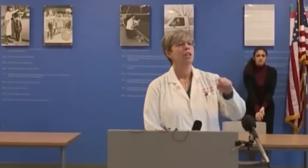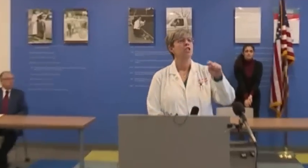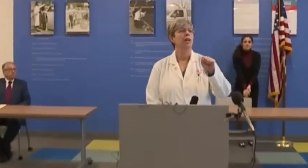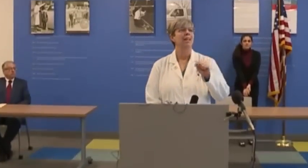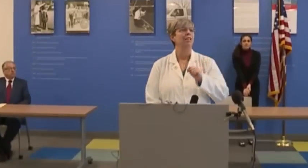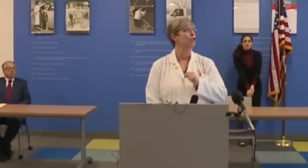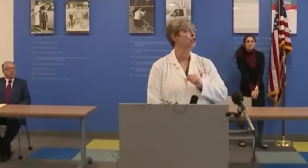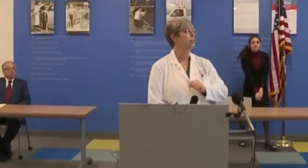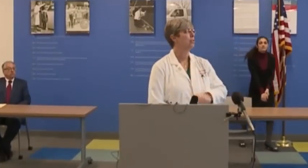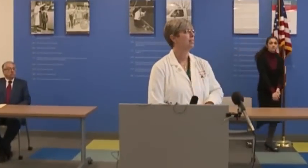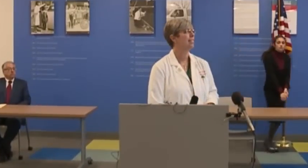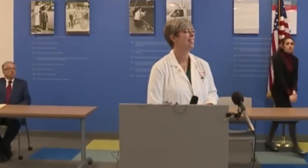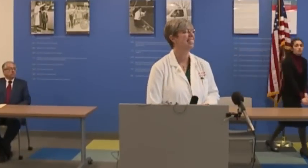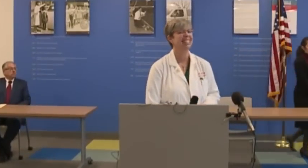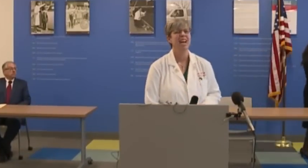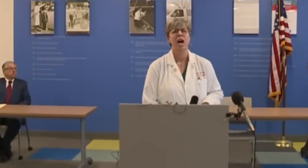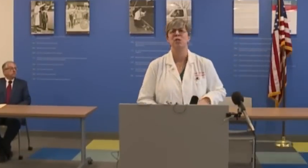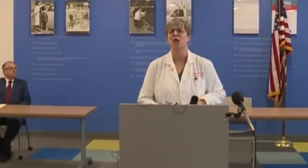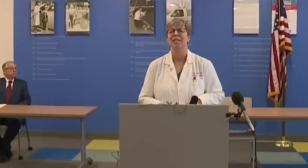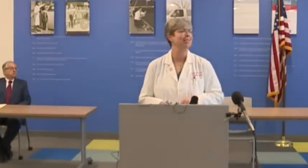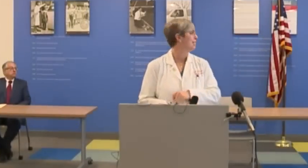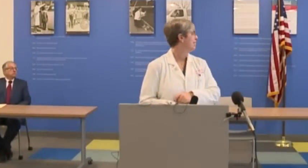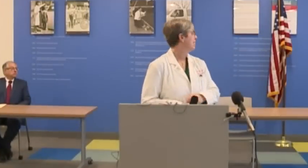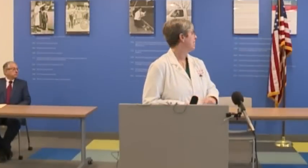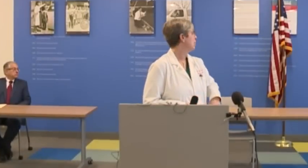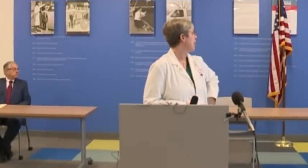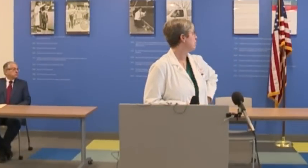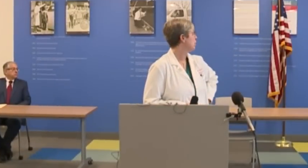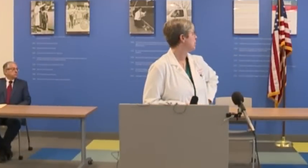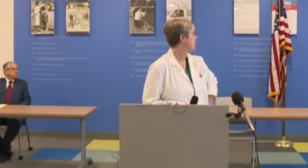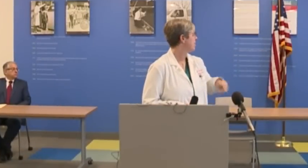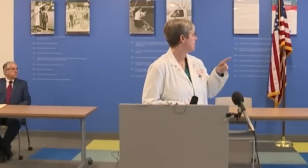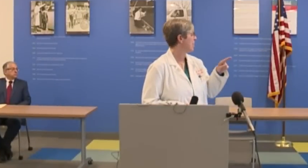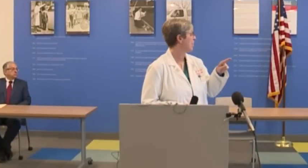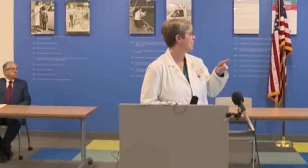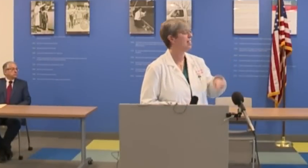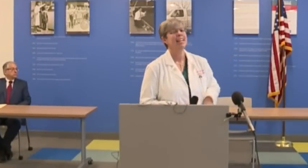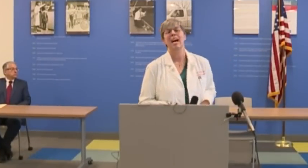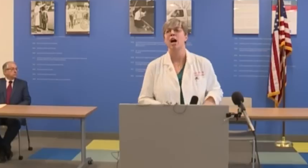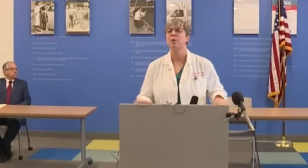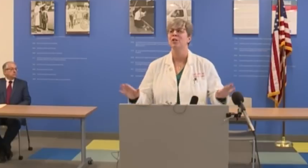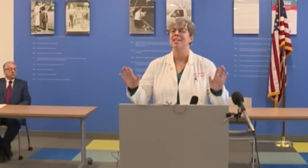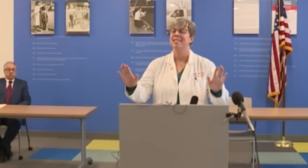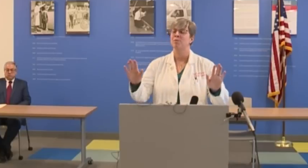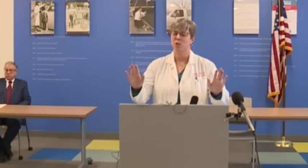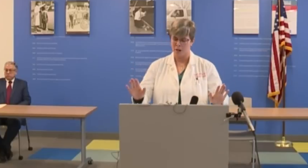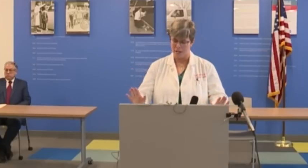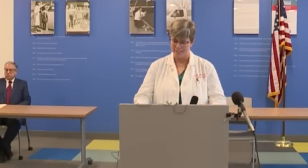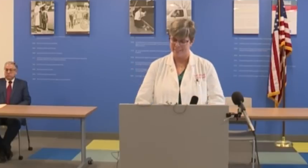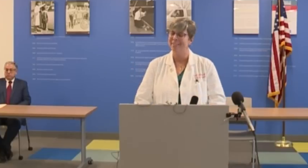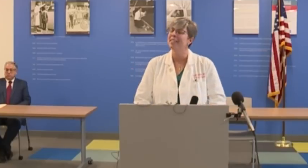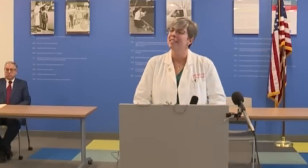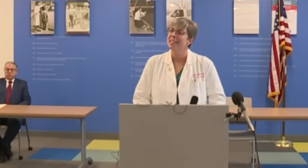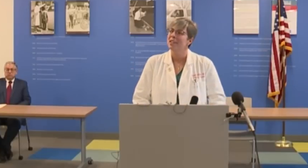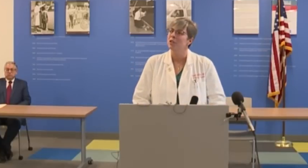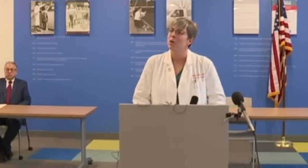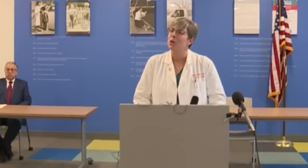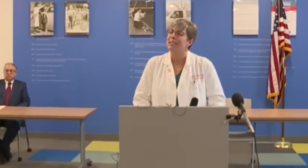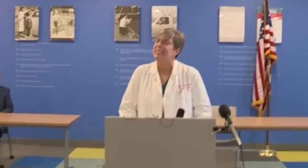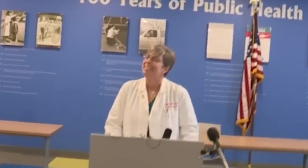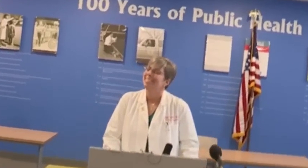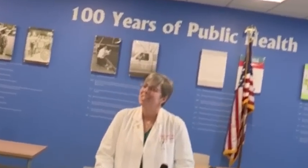Oh, you know what? Oh, shoot. I'm sorry. We had one more. Was it on there? One more. Yeah, I apologize. I'm so sorry.